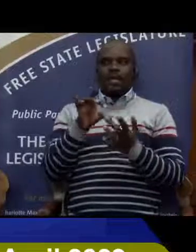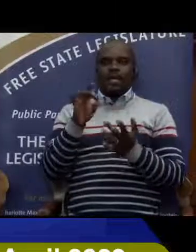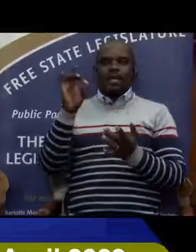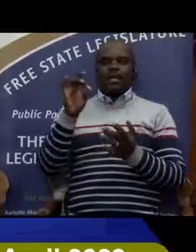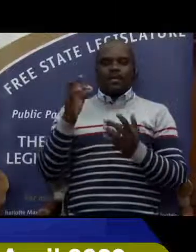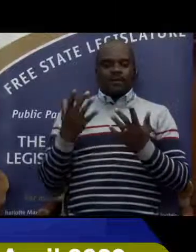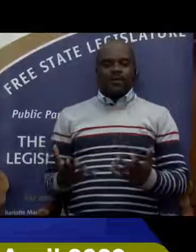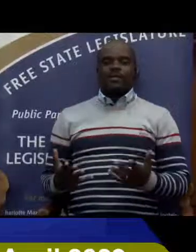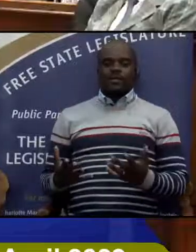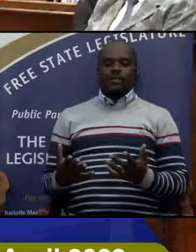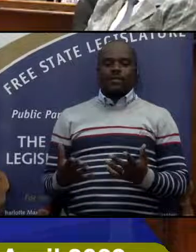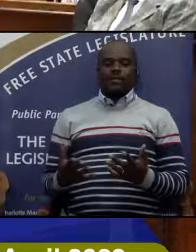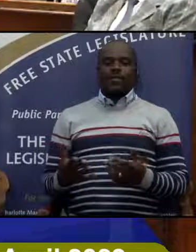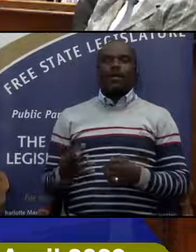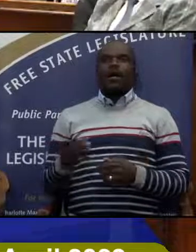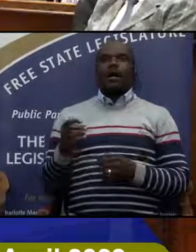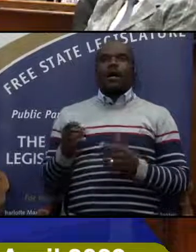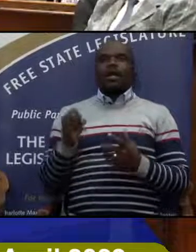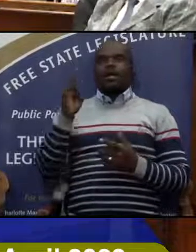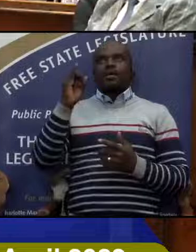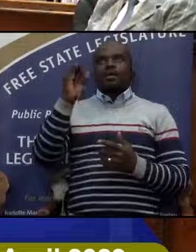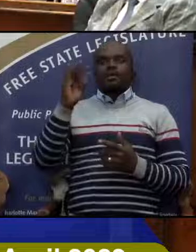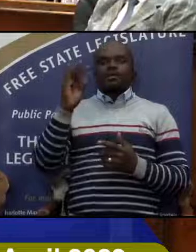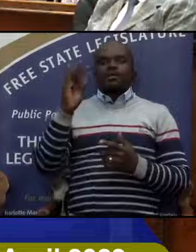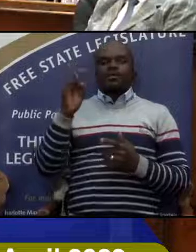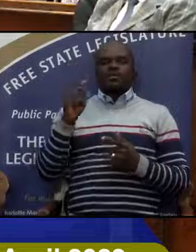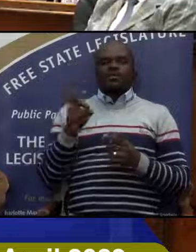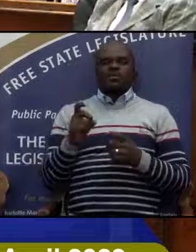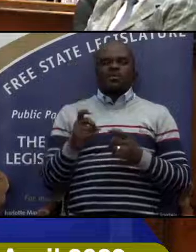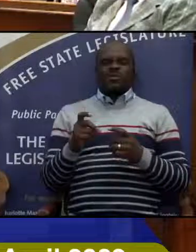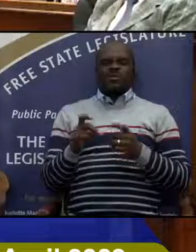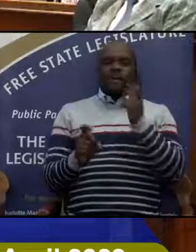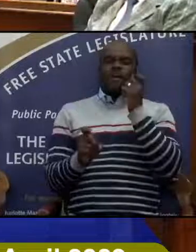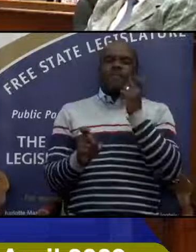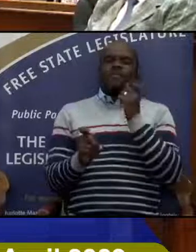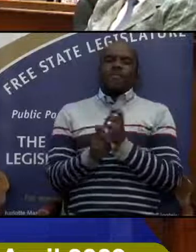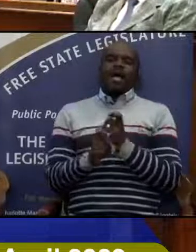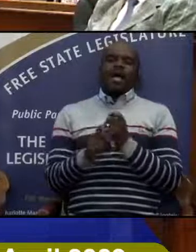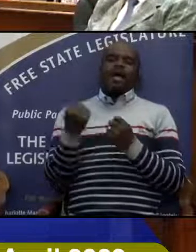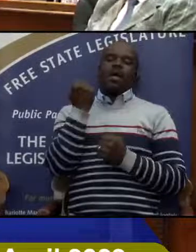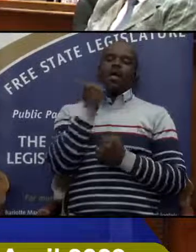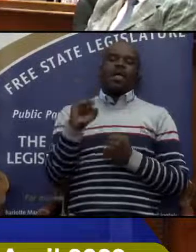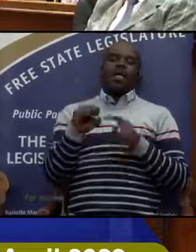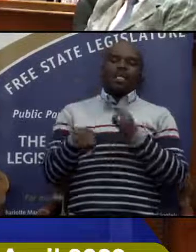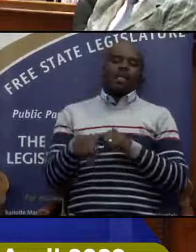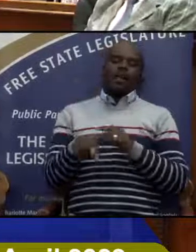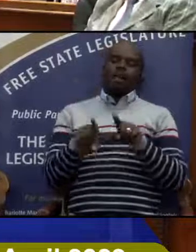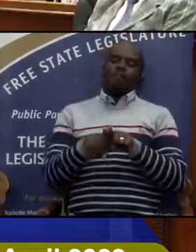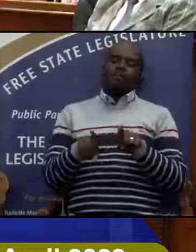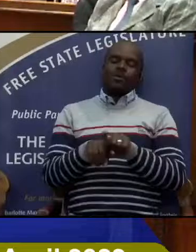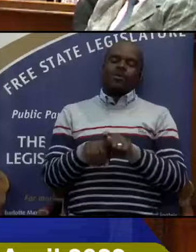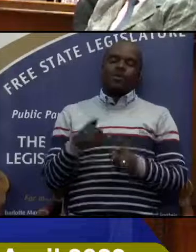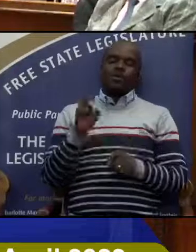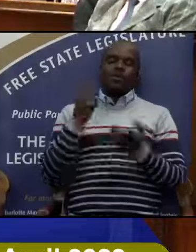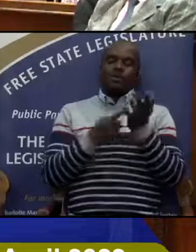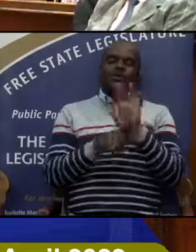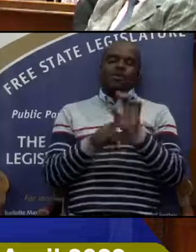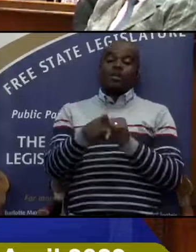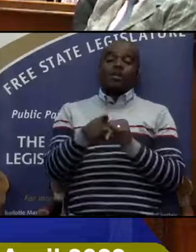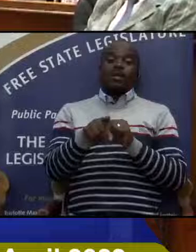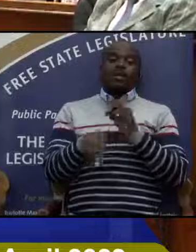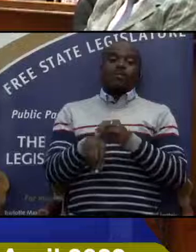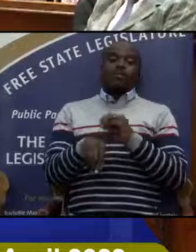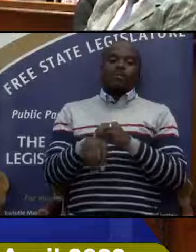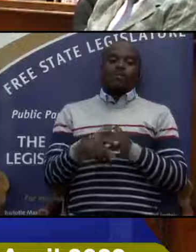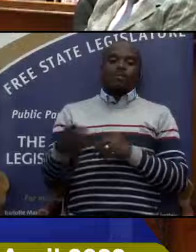contradicts your own ideas of the truth is a serious symptom of cognitive dissonance. Madam Speaker, Medical News